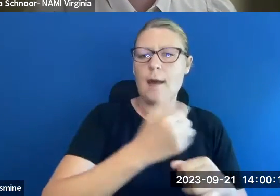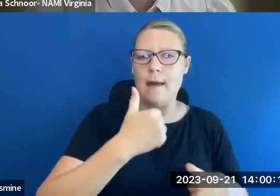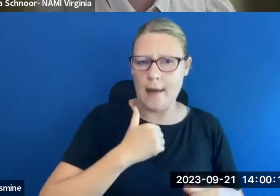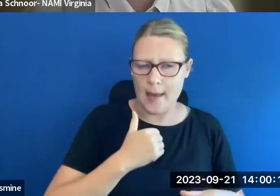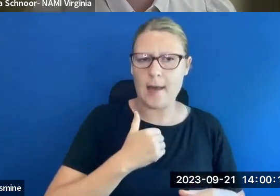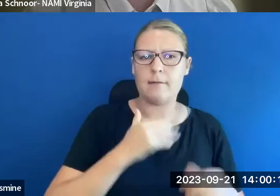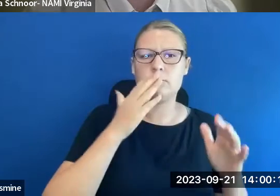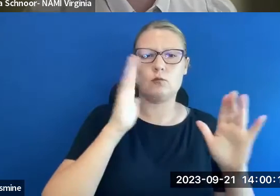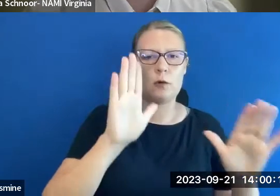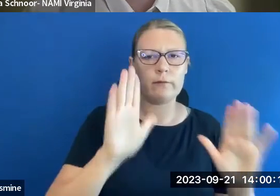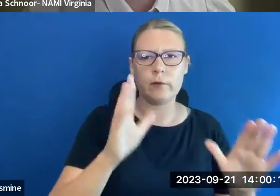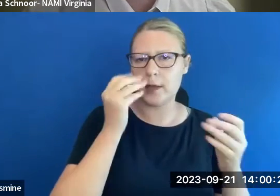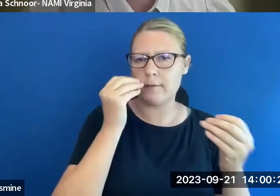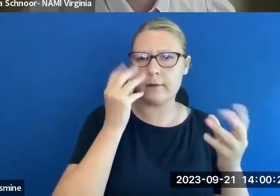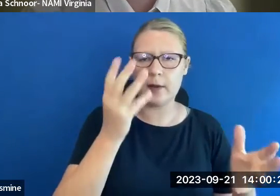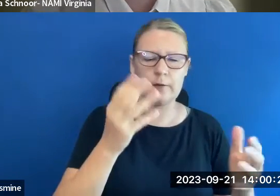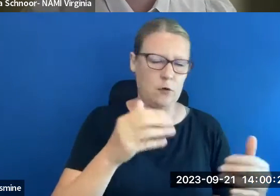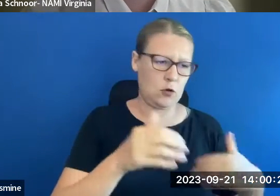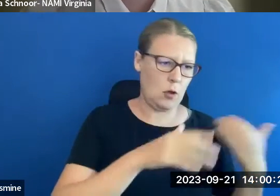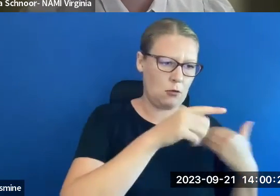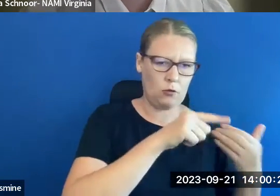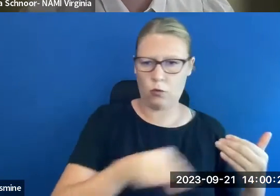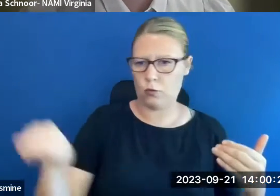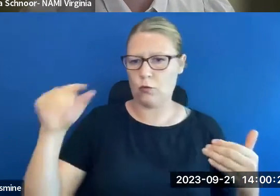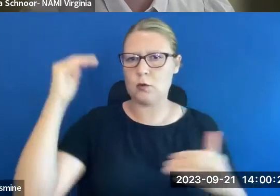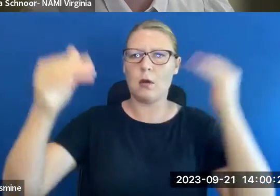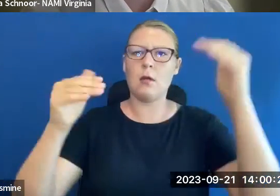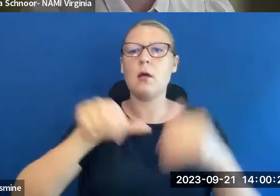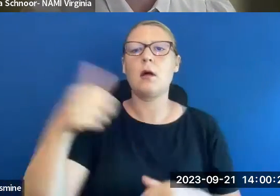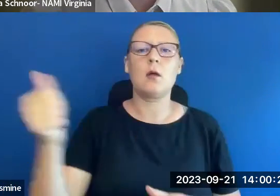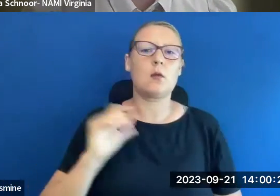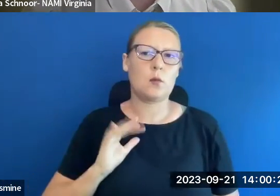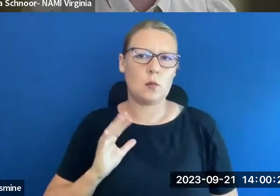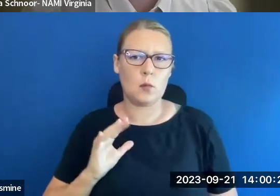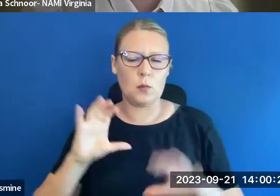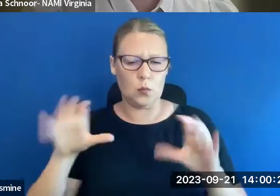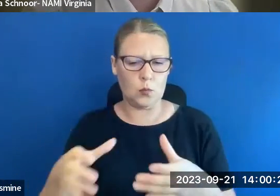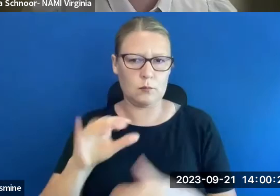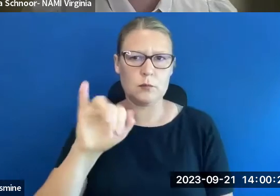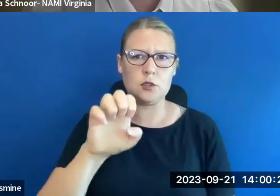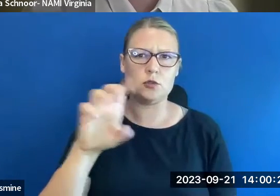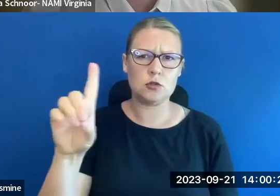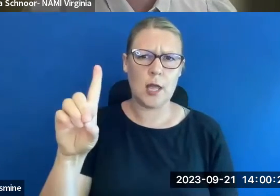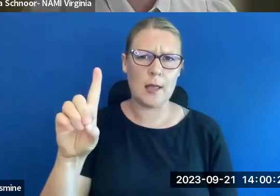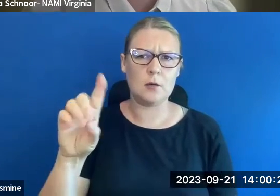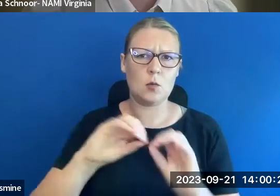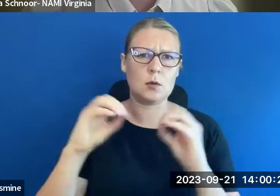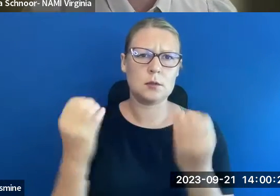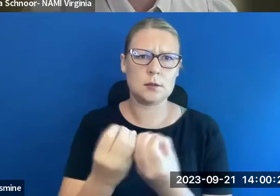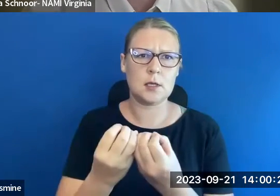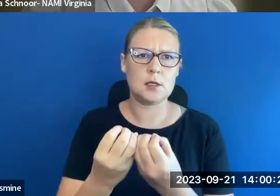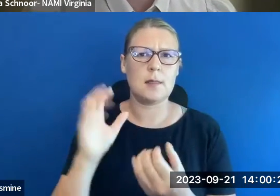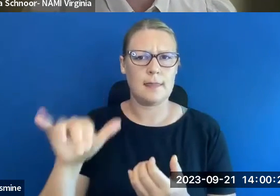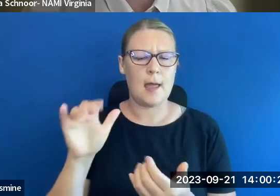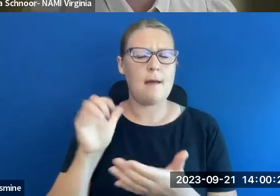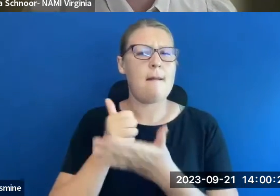and young adults. The JED Foundation is another really good resource for youth and for young adults,